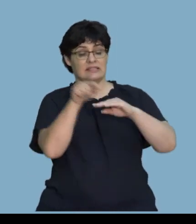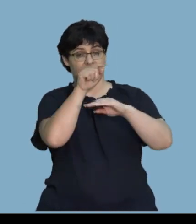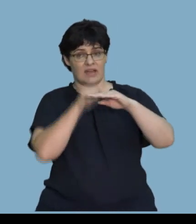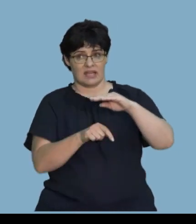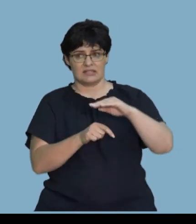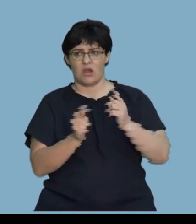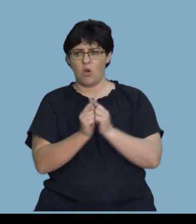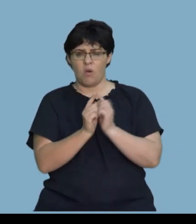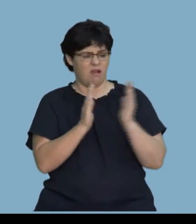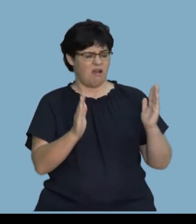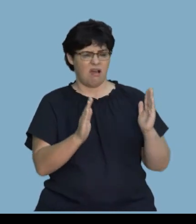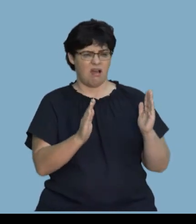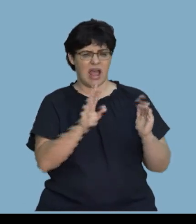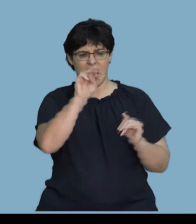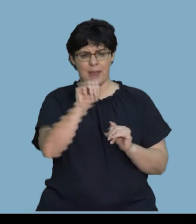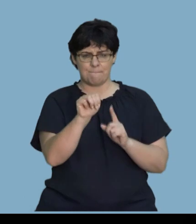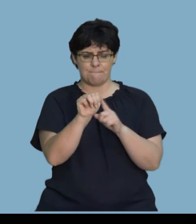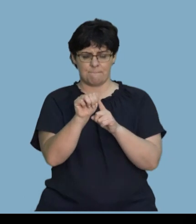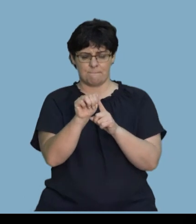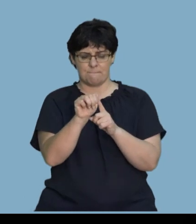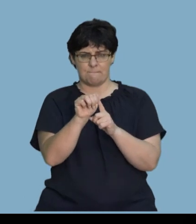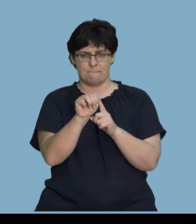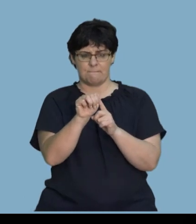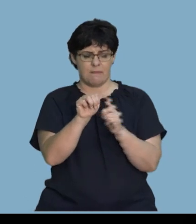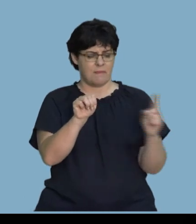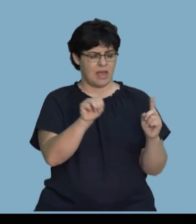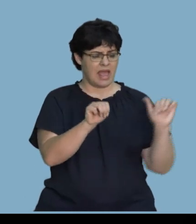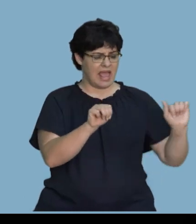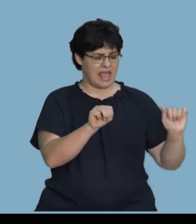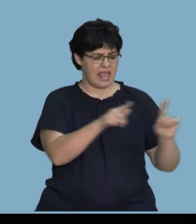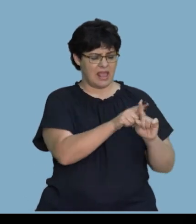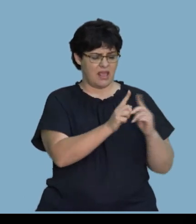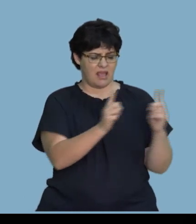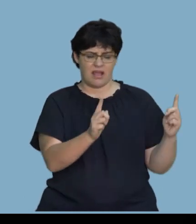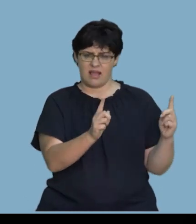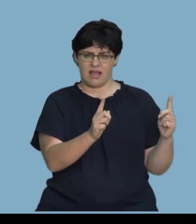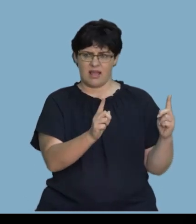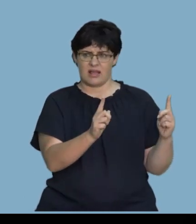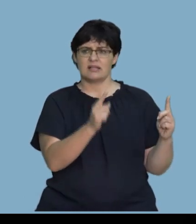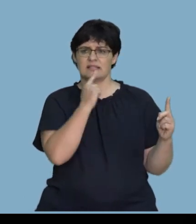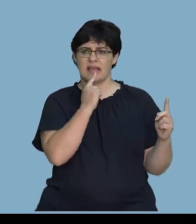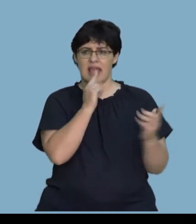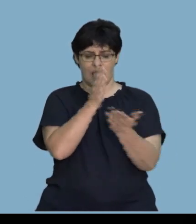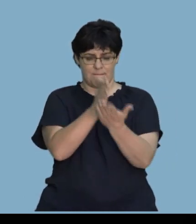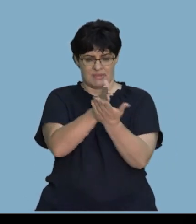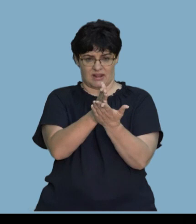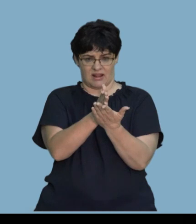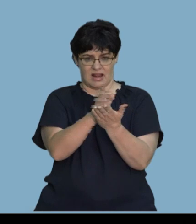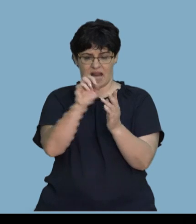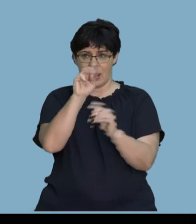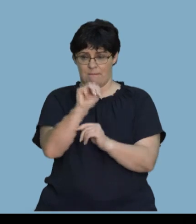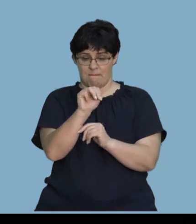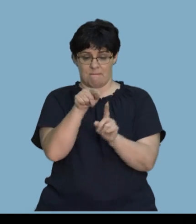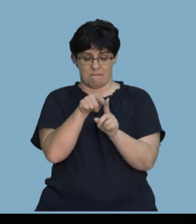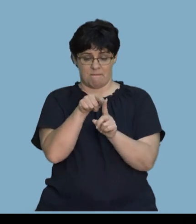by how far is point M from charge A? It's actually, we're told that M is the midpoint. So